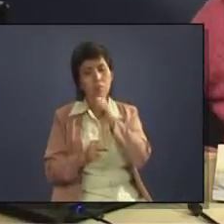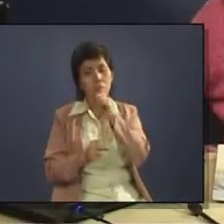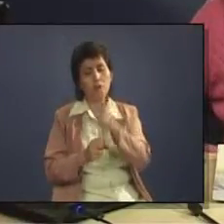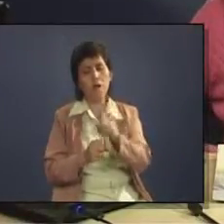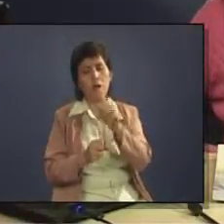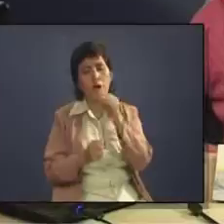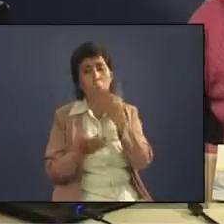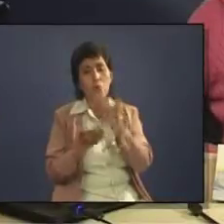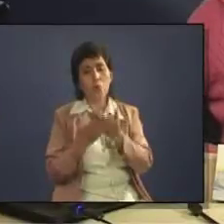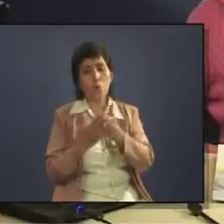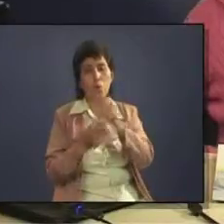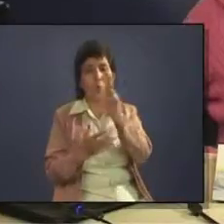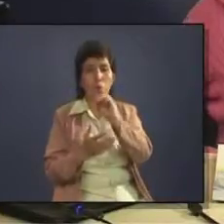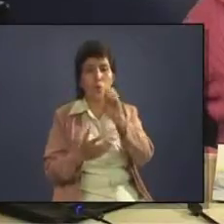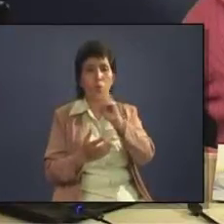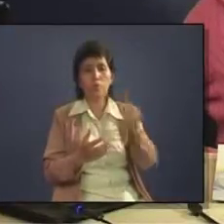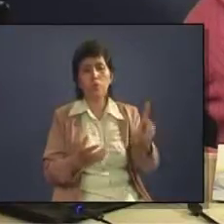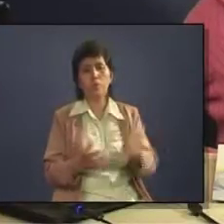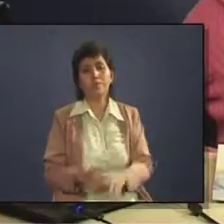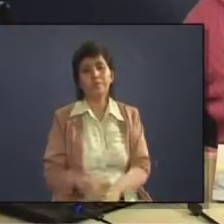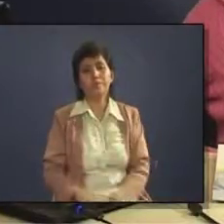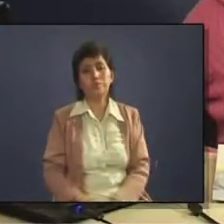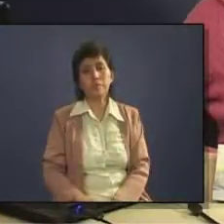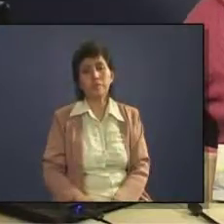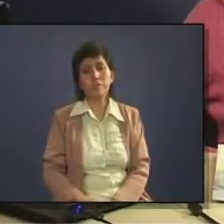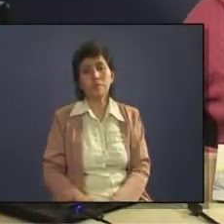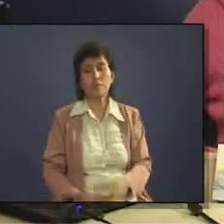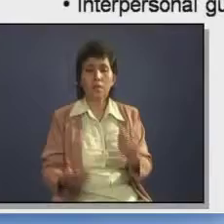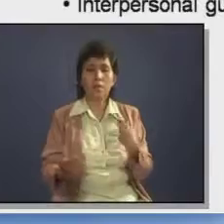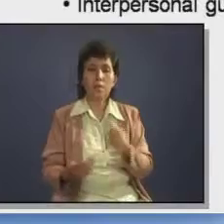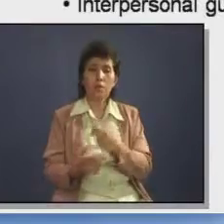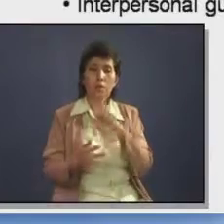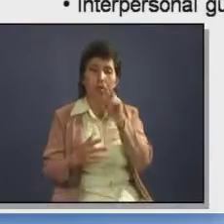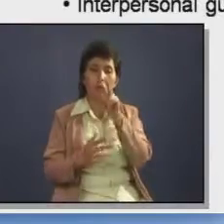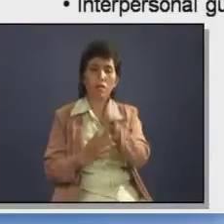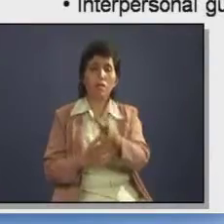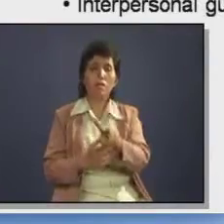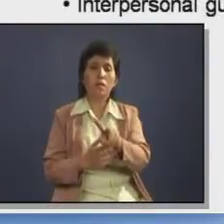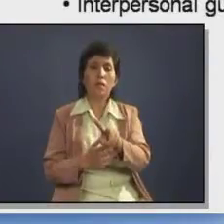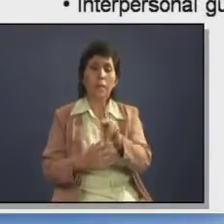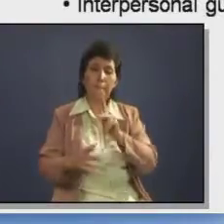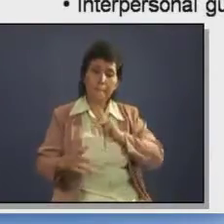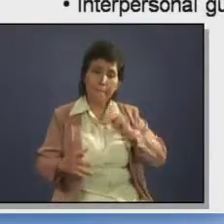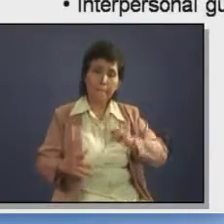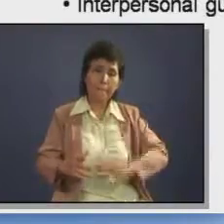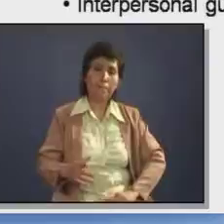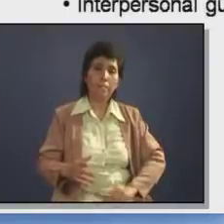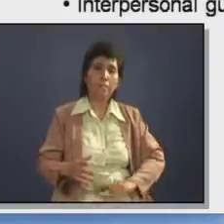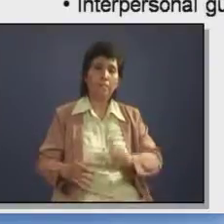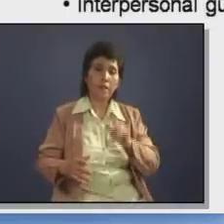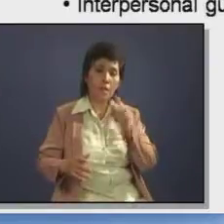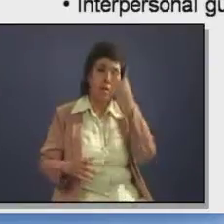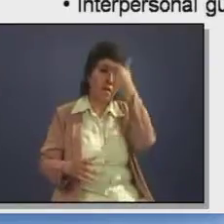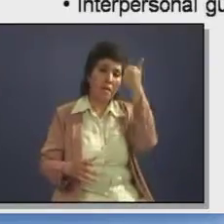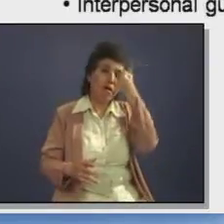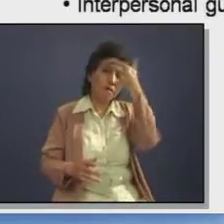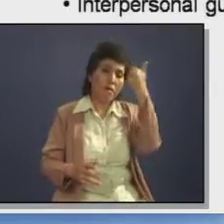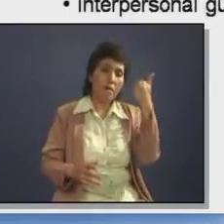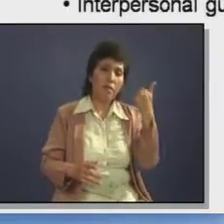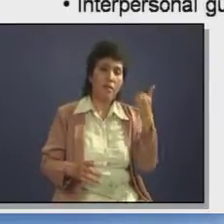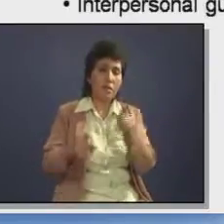Okay, that's rule number one. Next one, we look into the personality factor. Personality factor,